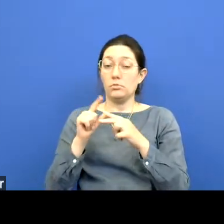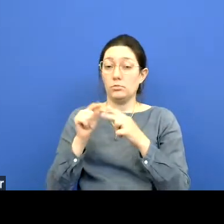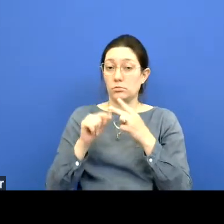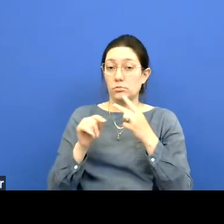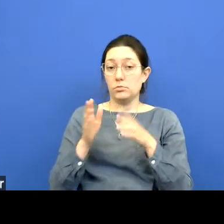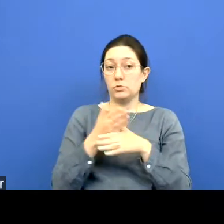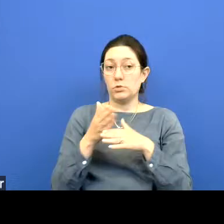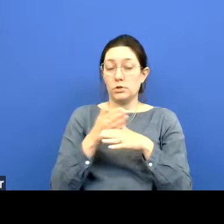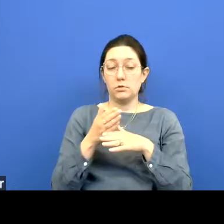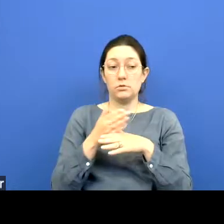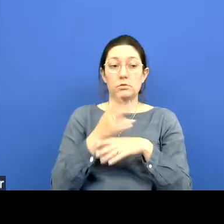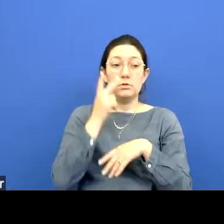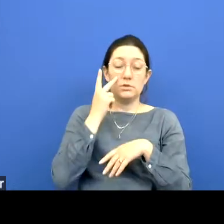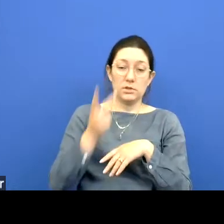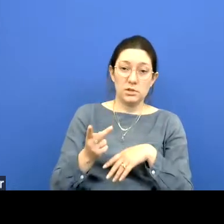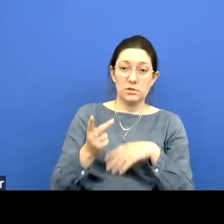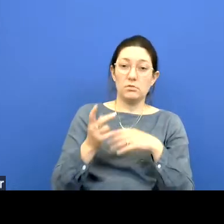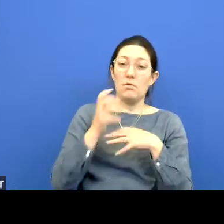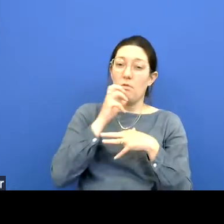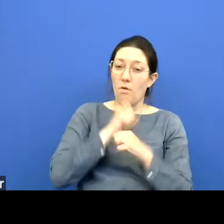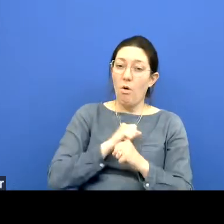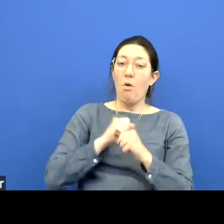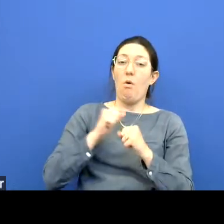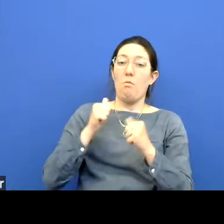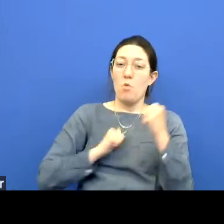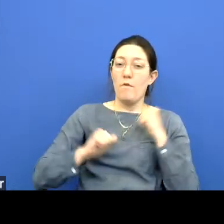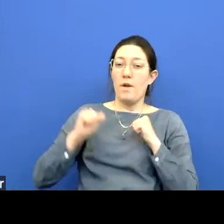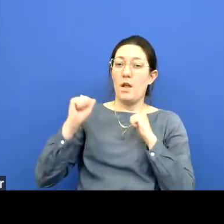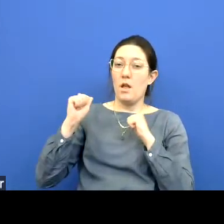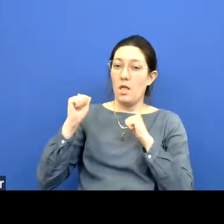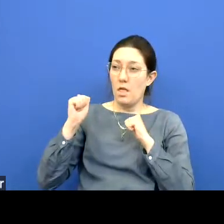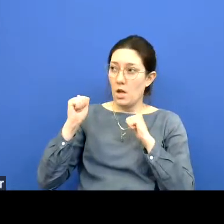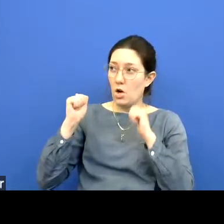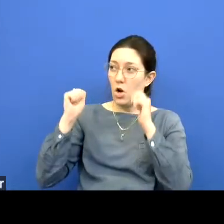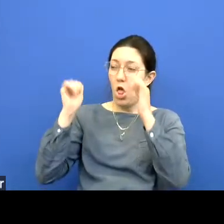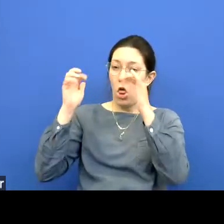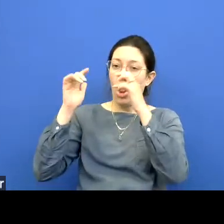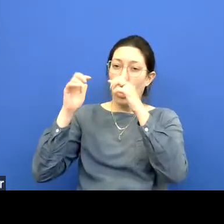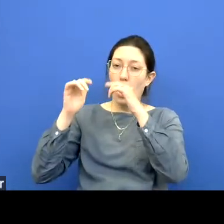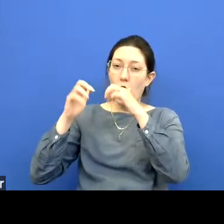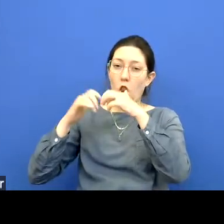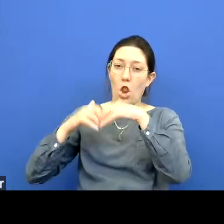seeing a derelict former movie theater that's slowly rotting and